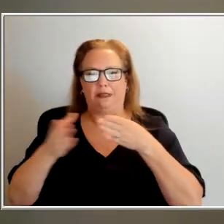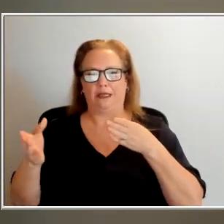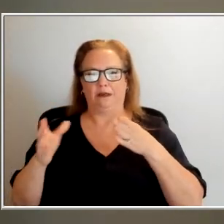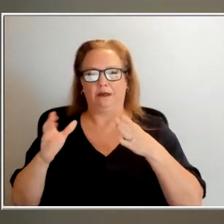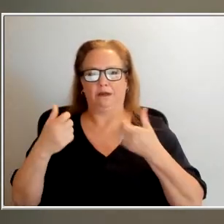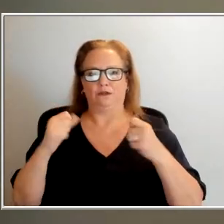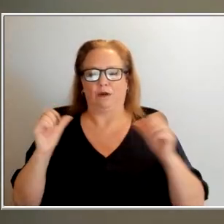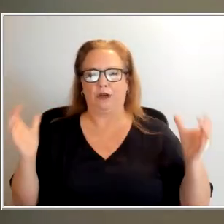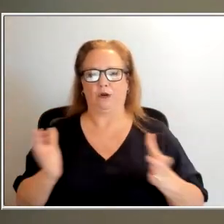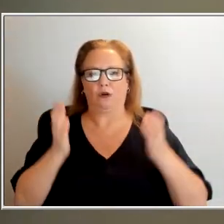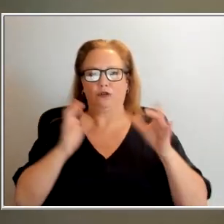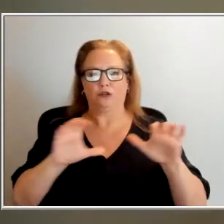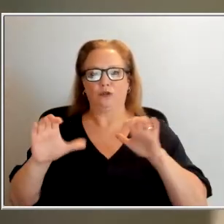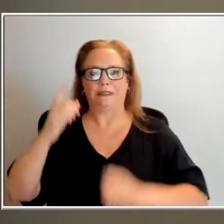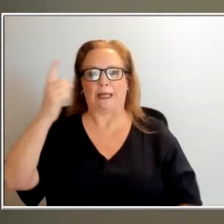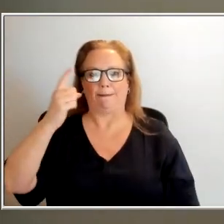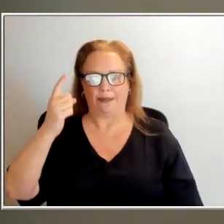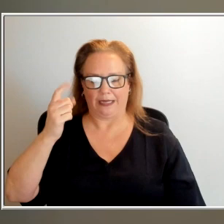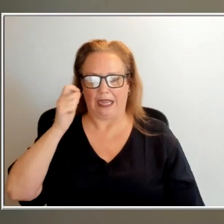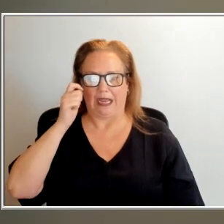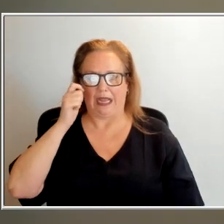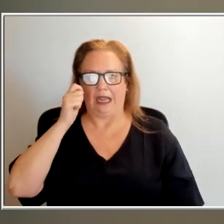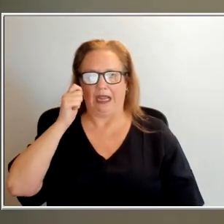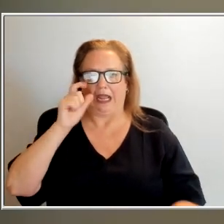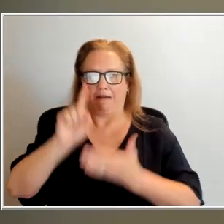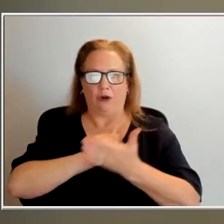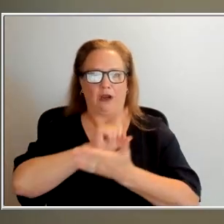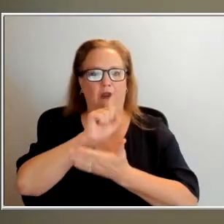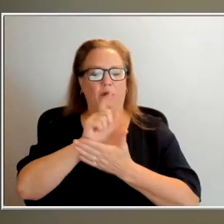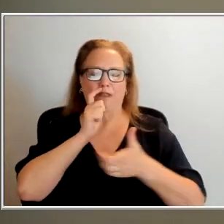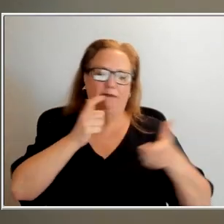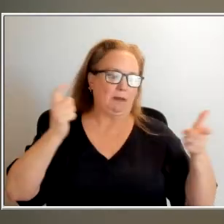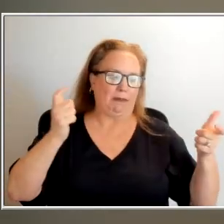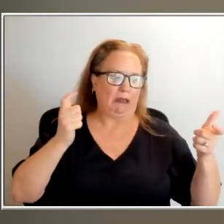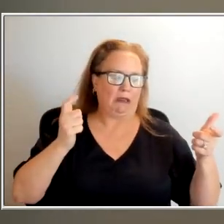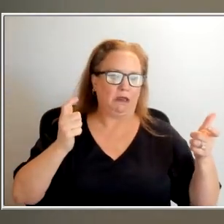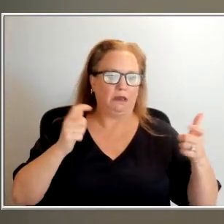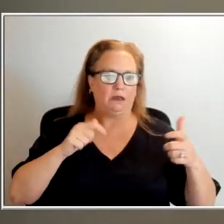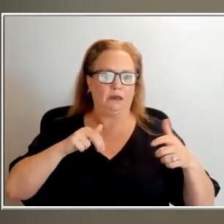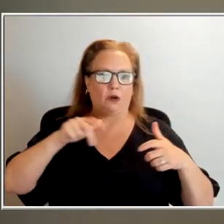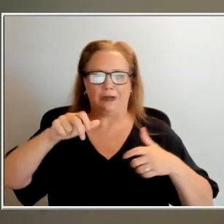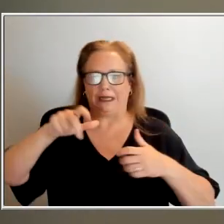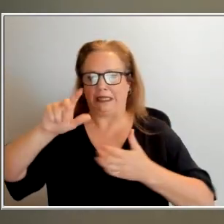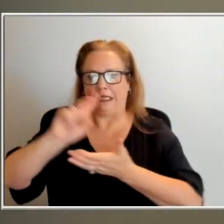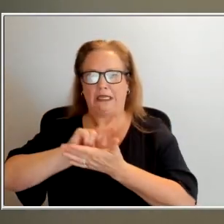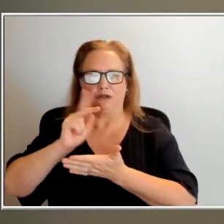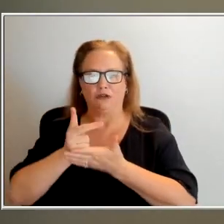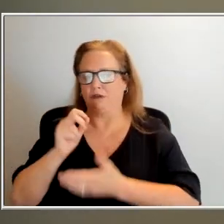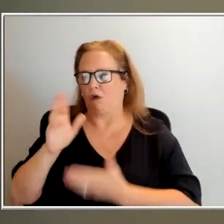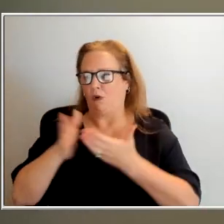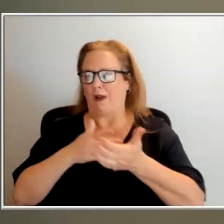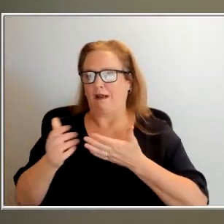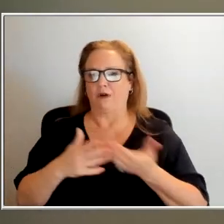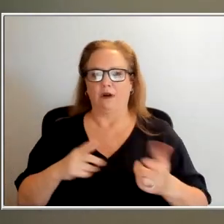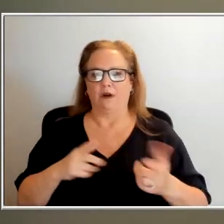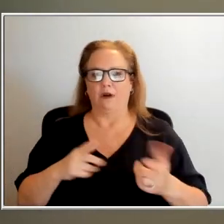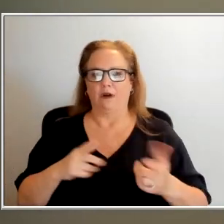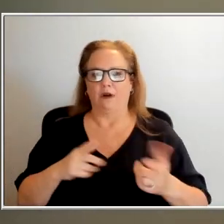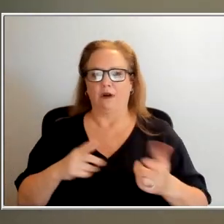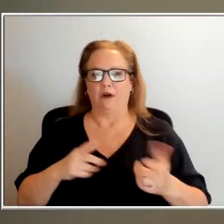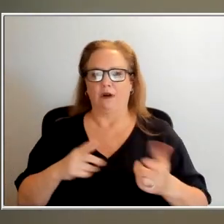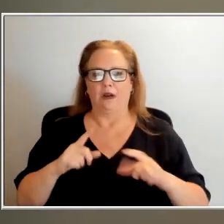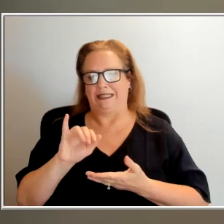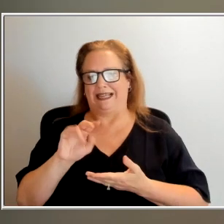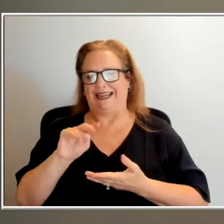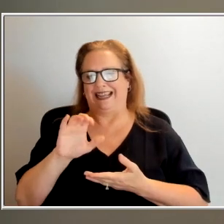to encourage them to do something every hour. It doesn't have to be big. It could be going to the kitchen or whatever that may be, but reducing inactivity